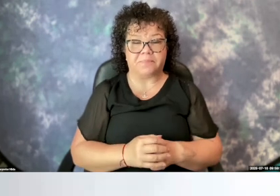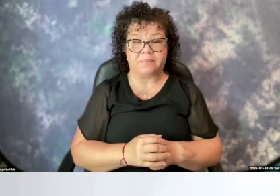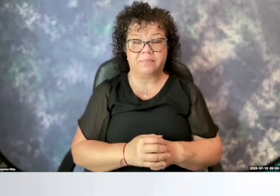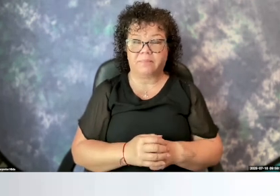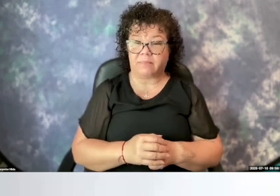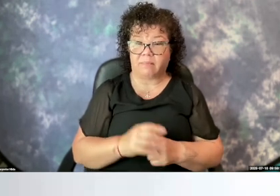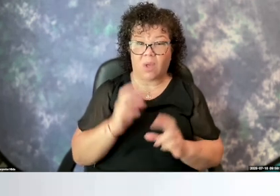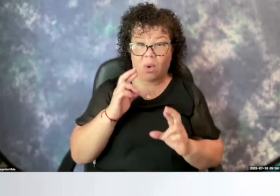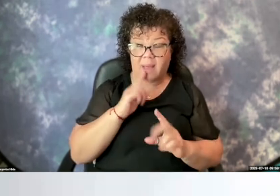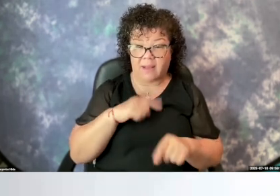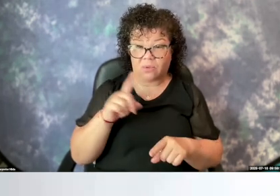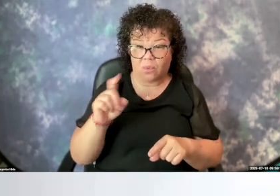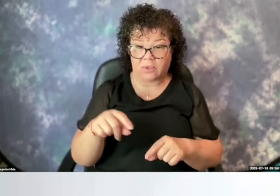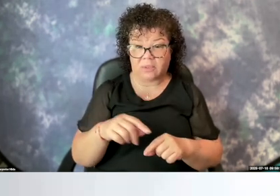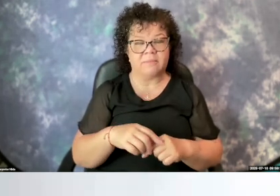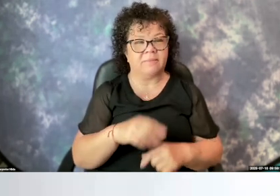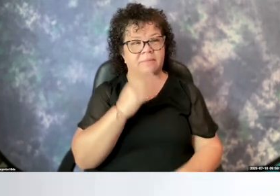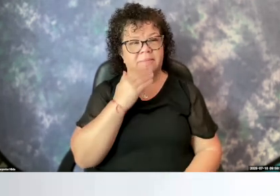Thanks, Livia. Yeah.